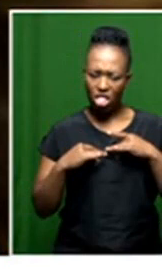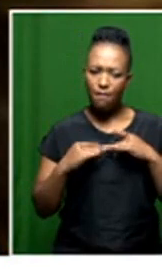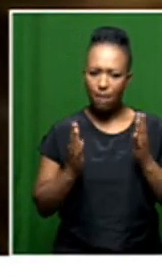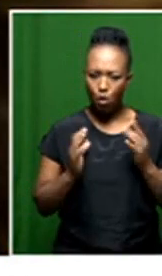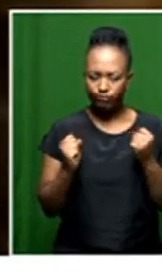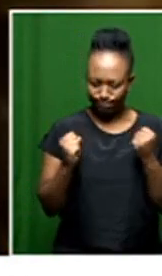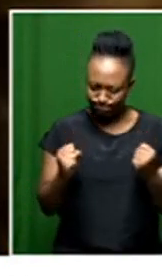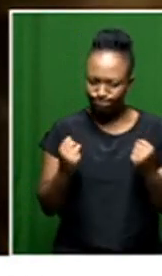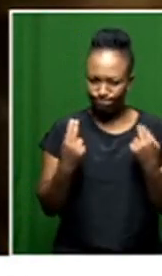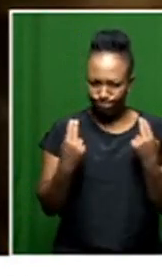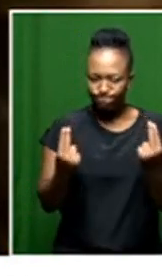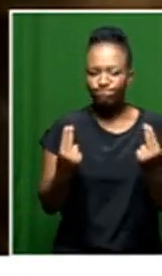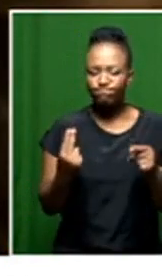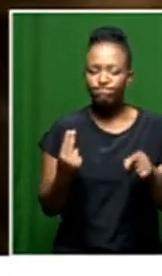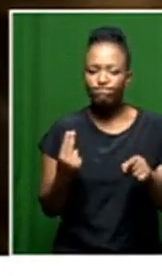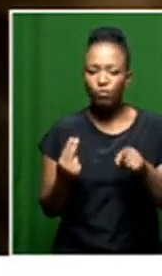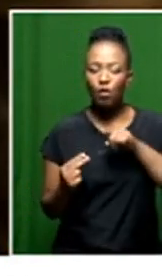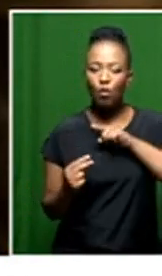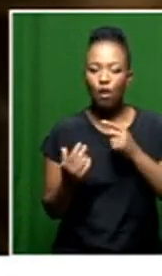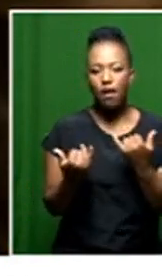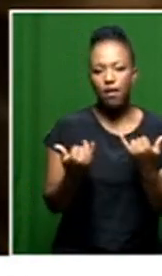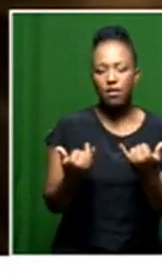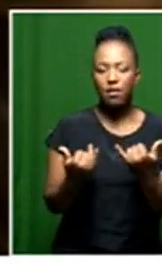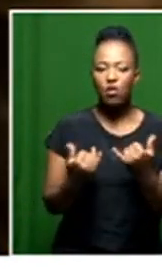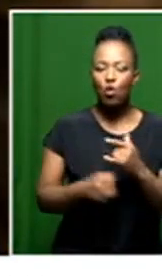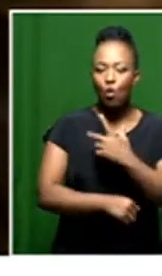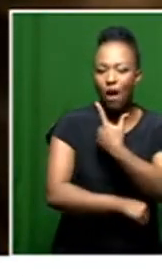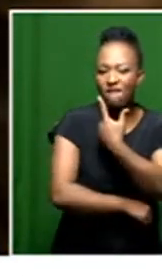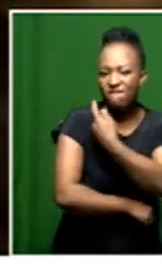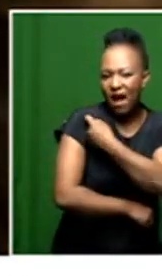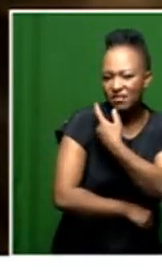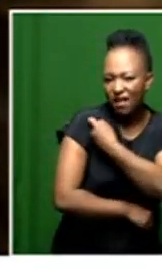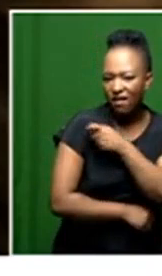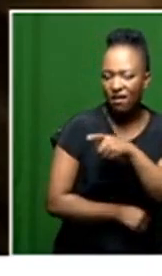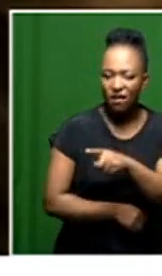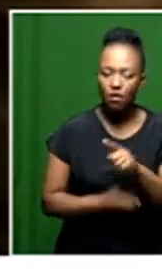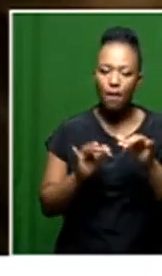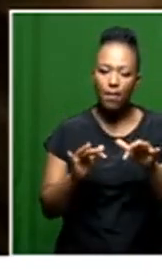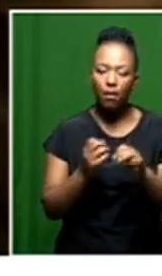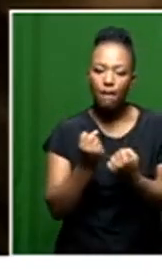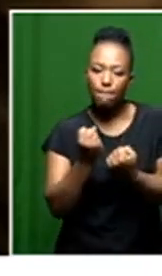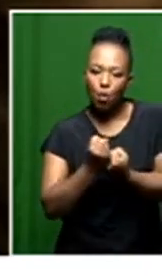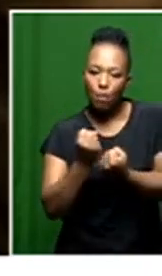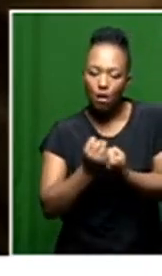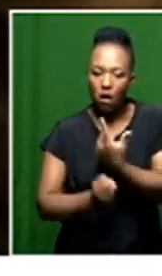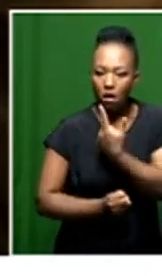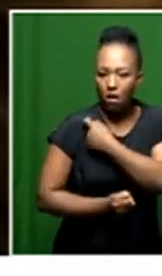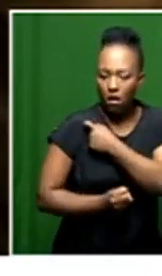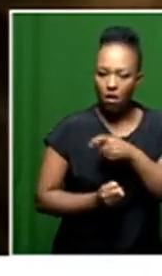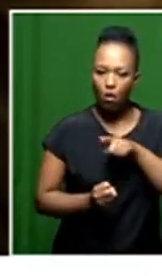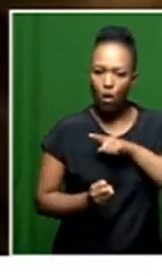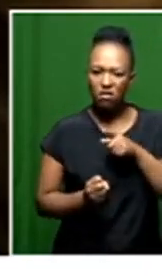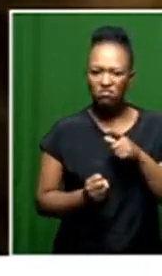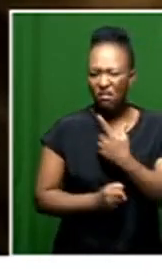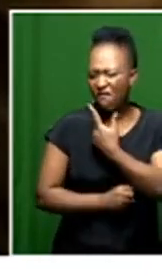world, the vaccine immunity, the supplementing it when people are getting vaccine which recognizes the virus not